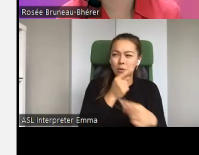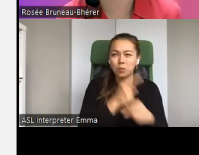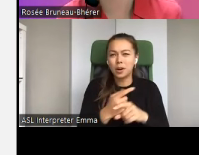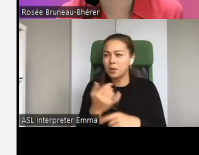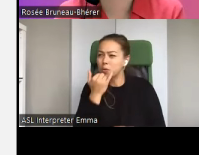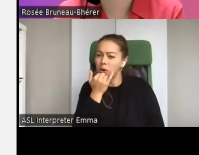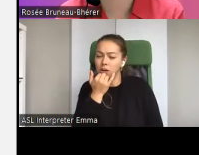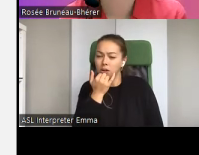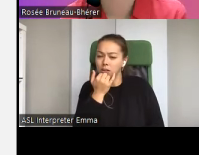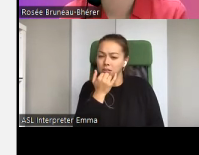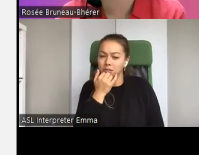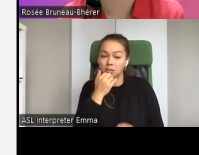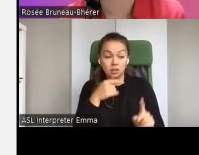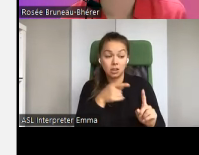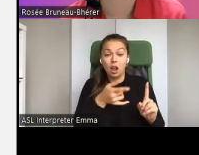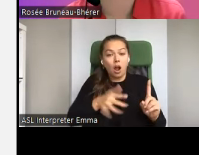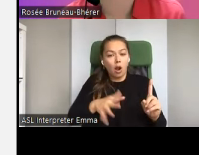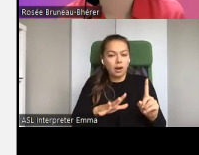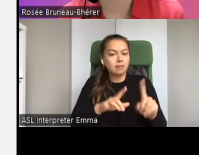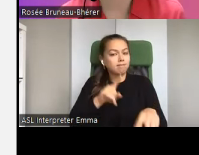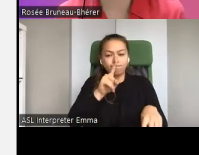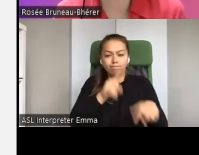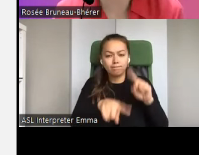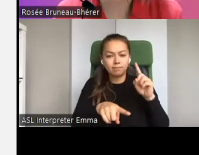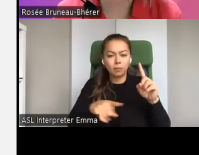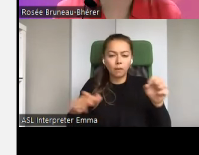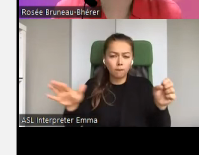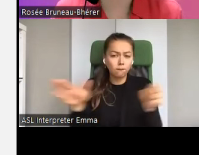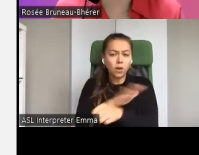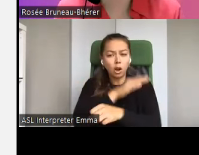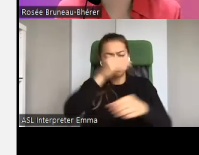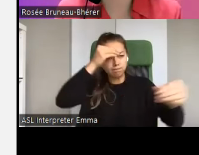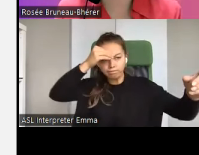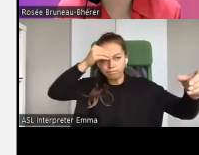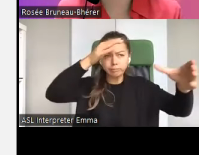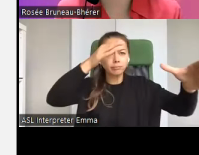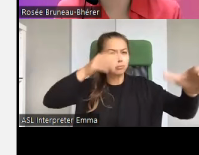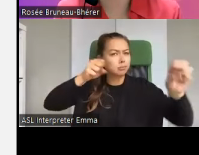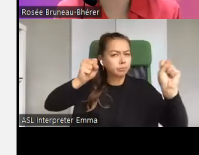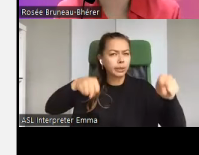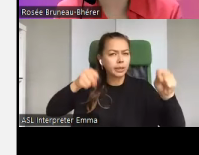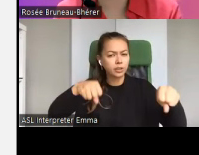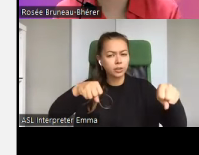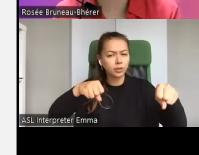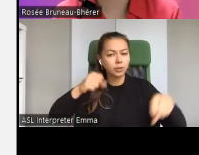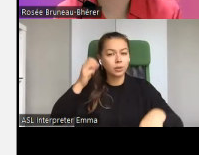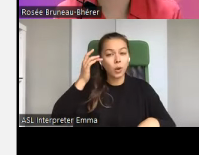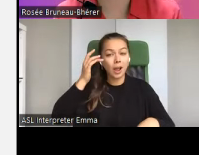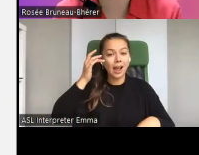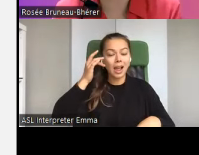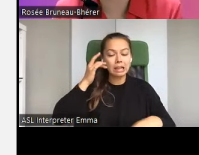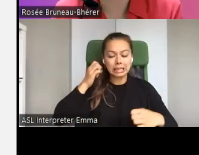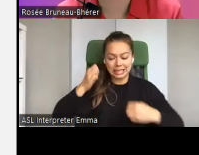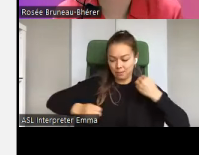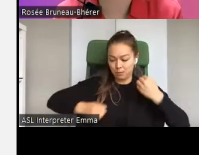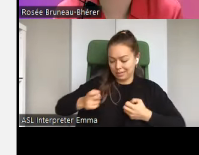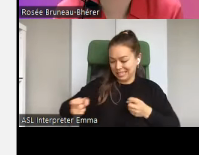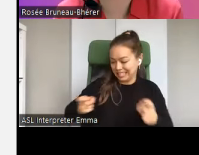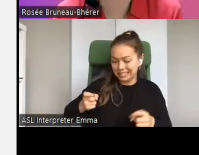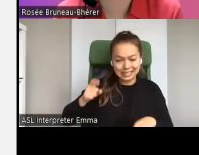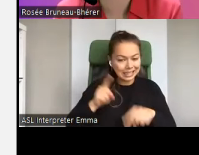the experience he's had, he's not able to regulate his emotions. He has an insecure attachment style. So